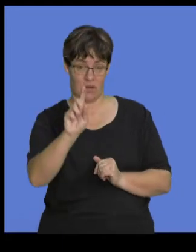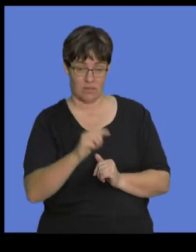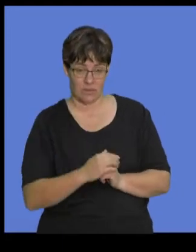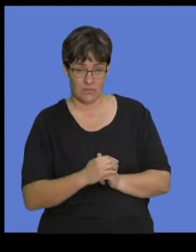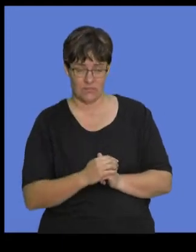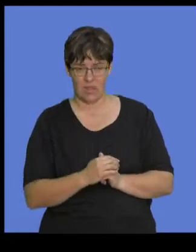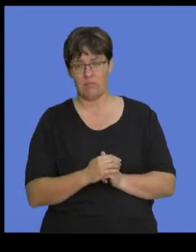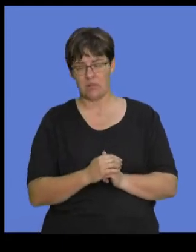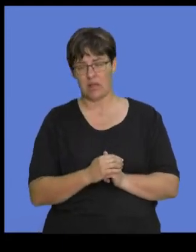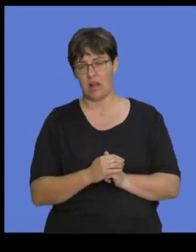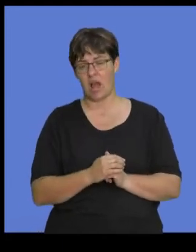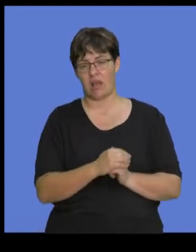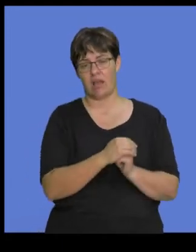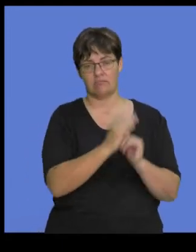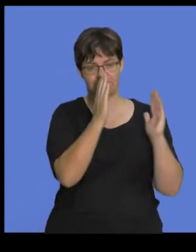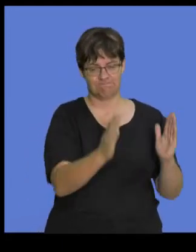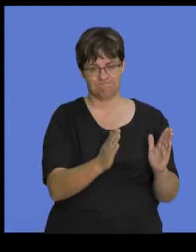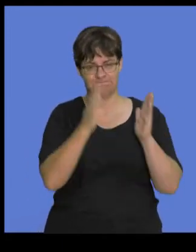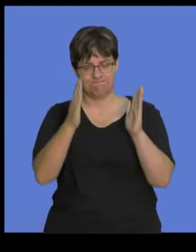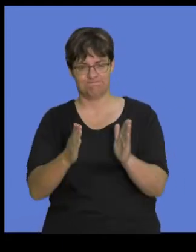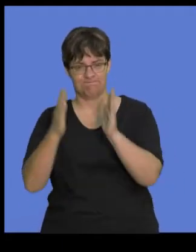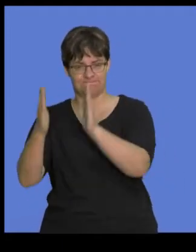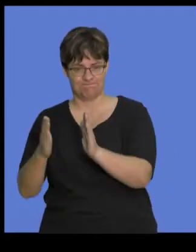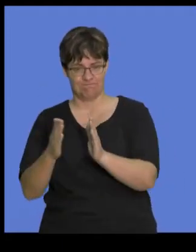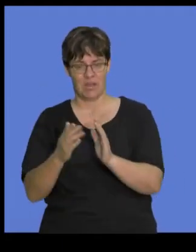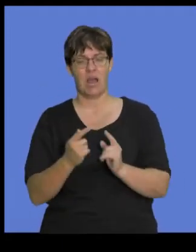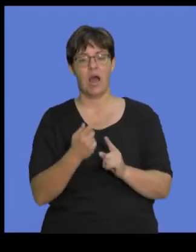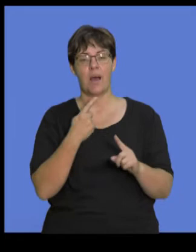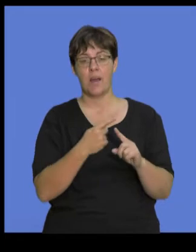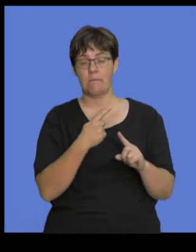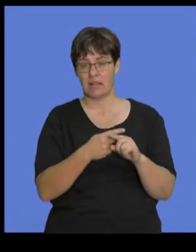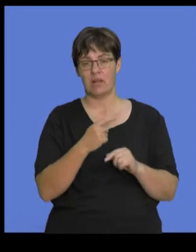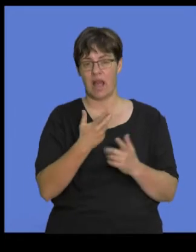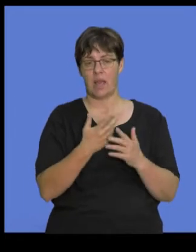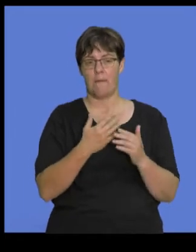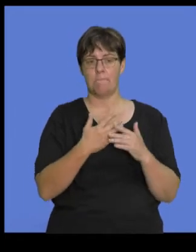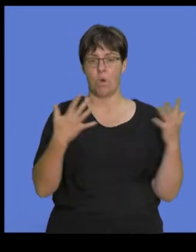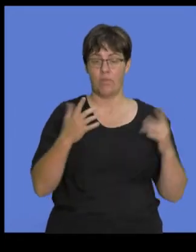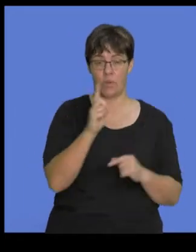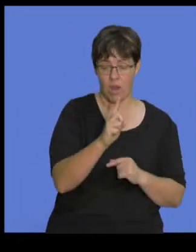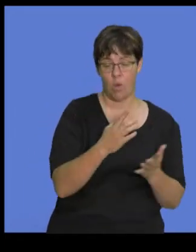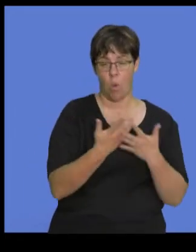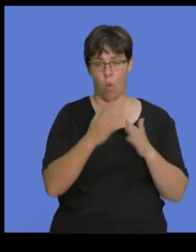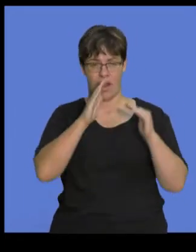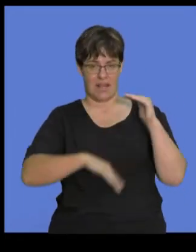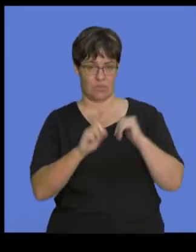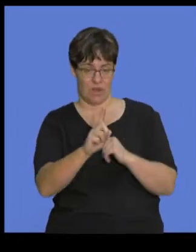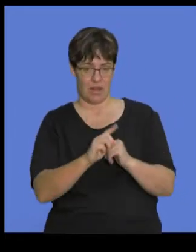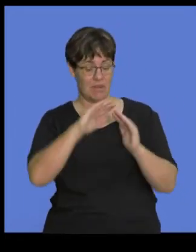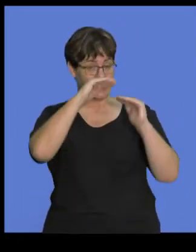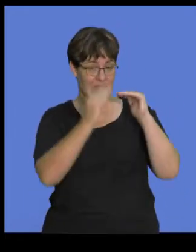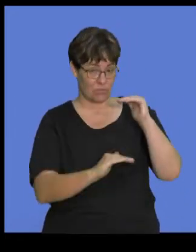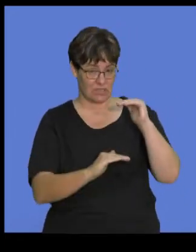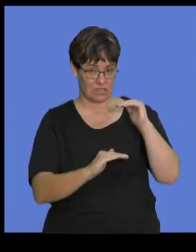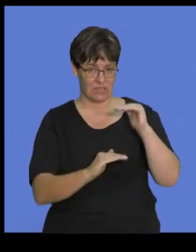should be in multiples, but do we multiply by a factor that's greater than 1 or less than 1? So if it's going to decrease, it